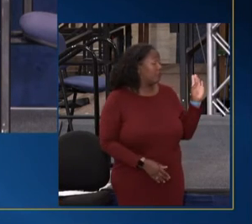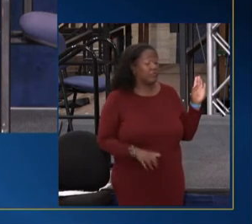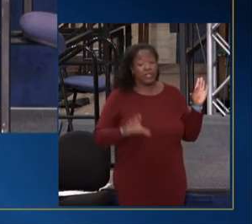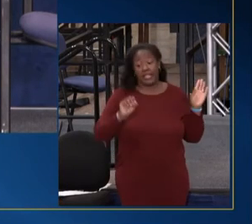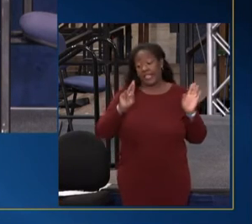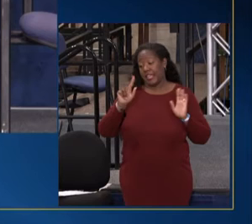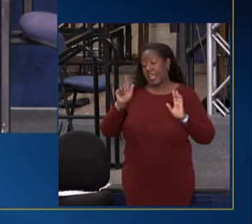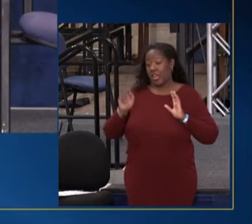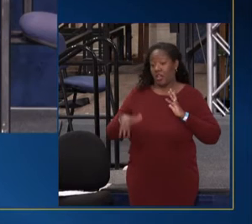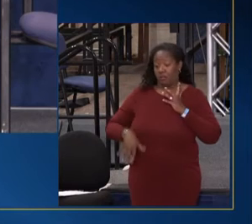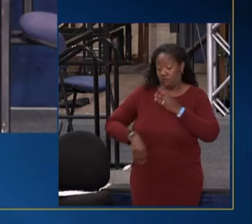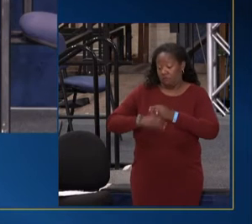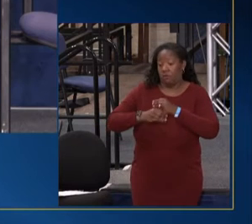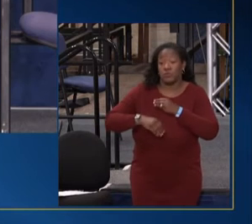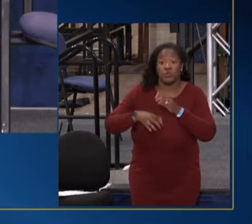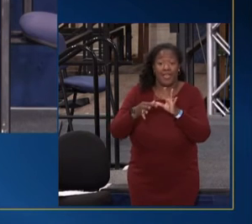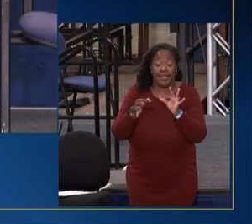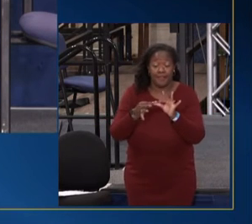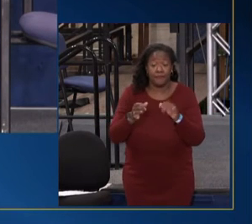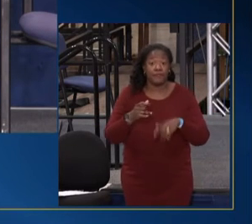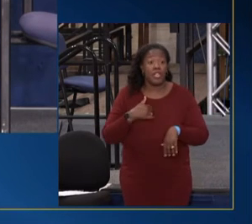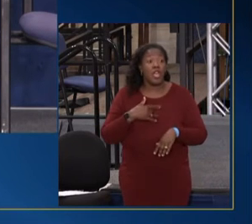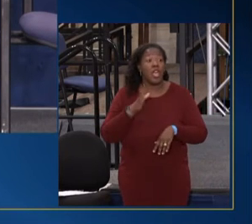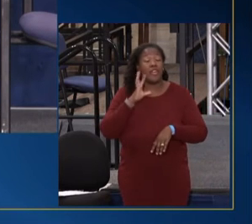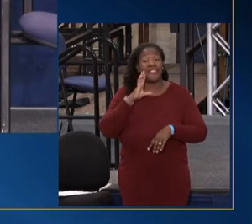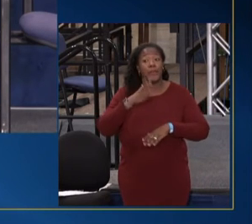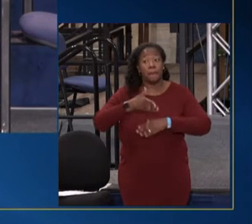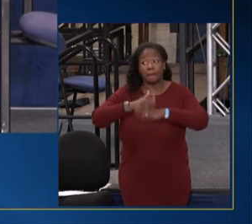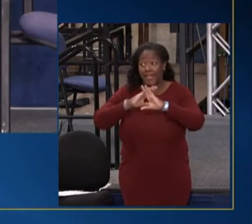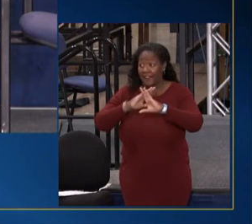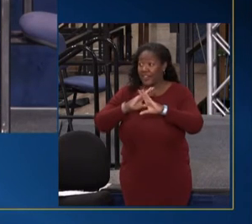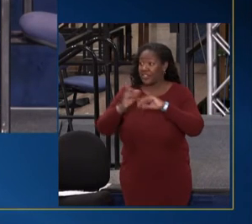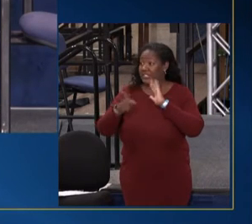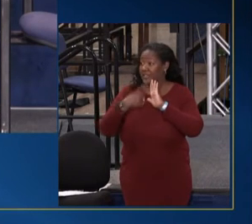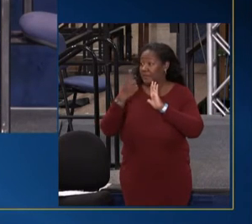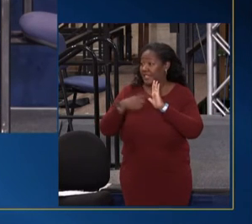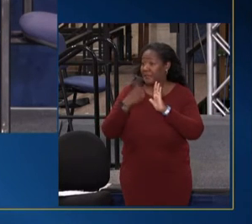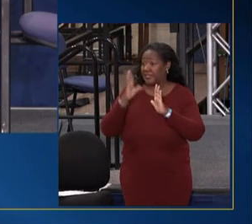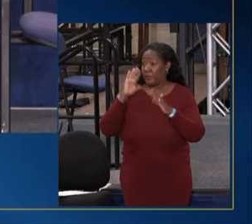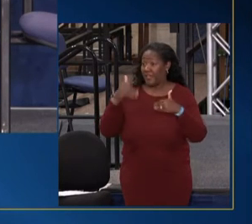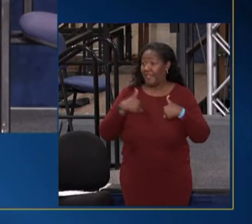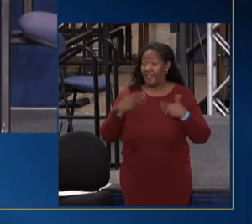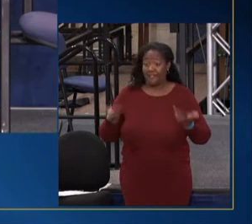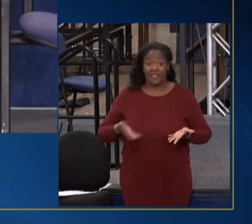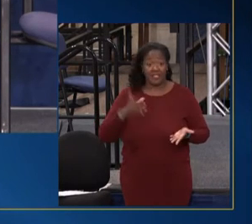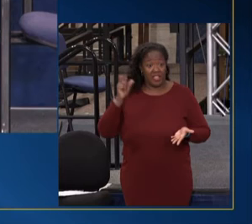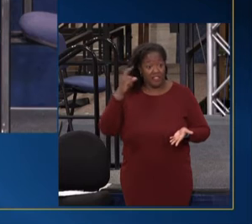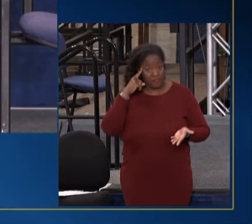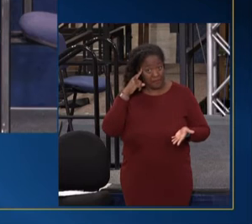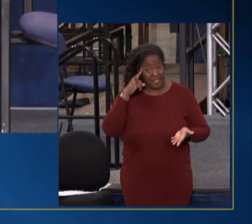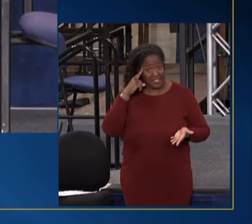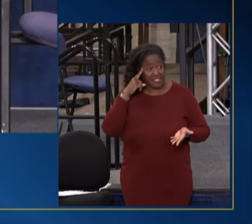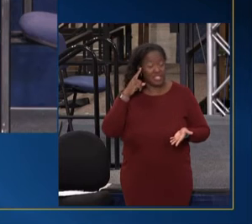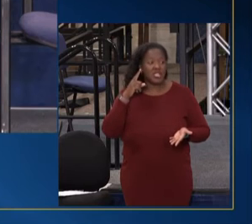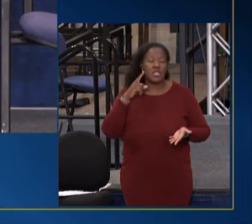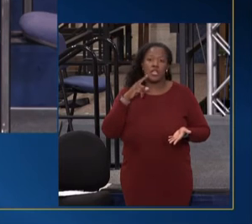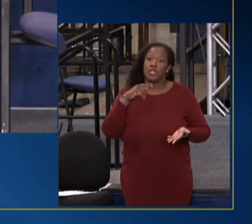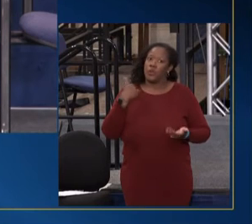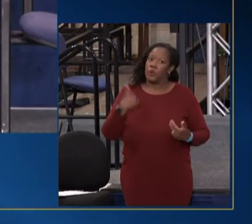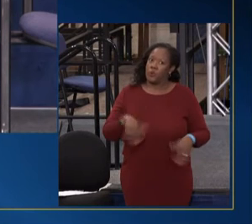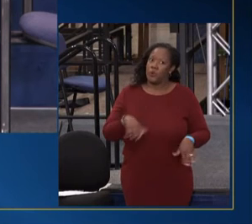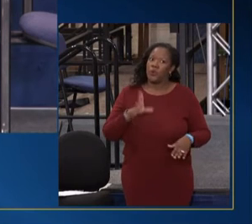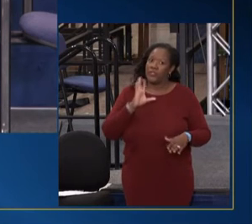know, the structural barriers that sometimes exist in government contribute to the challenges